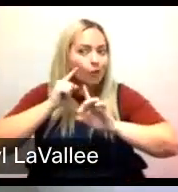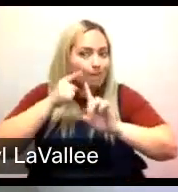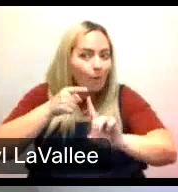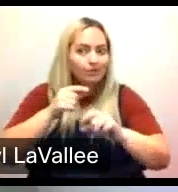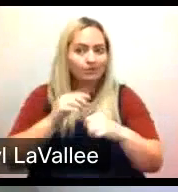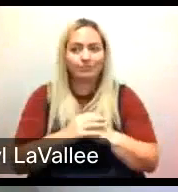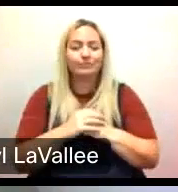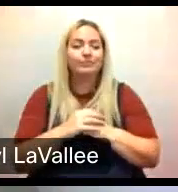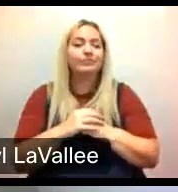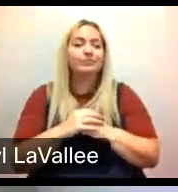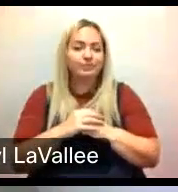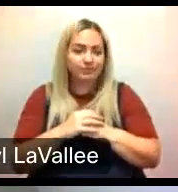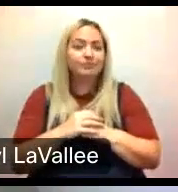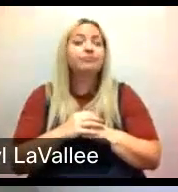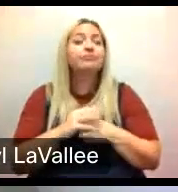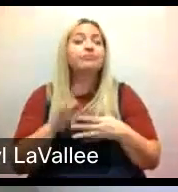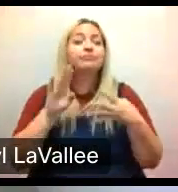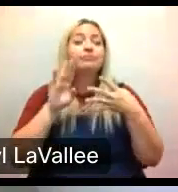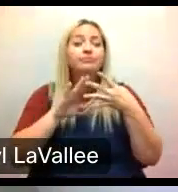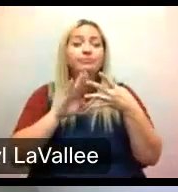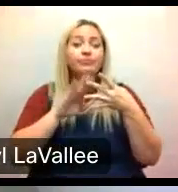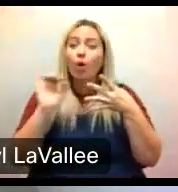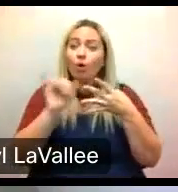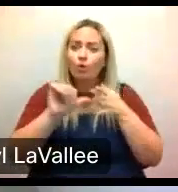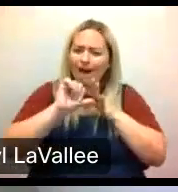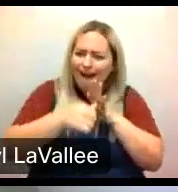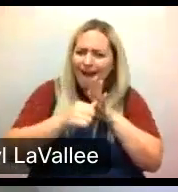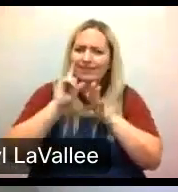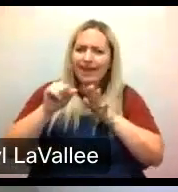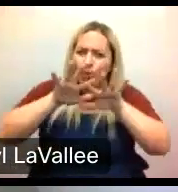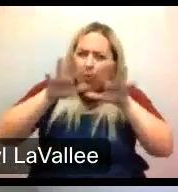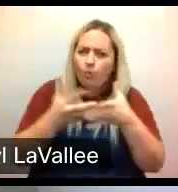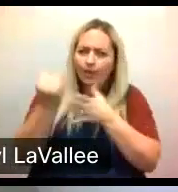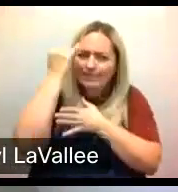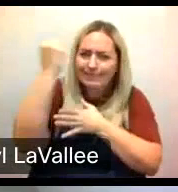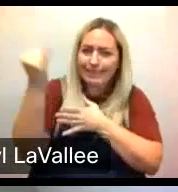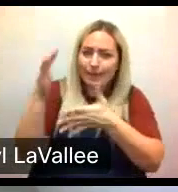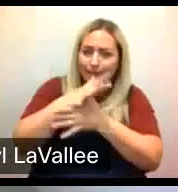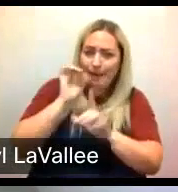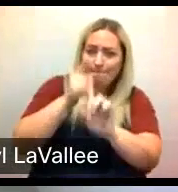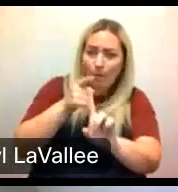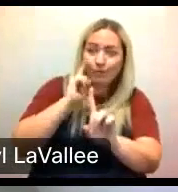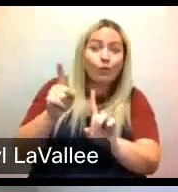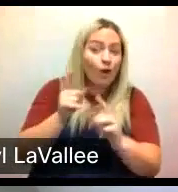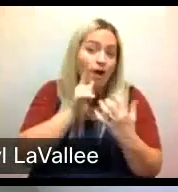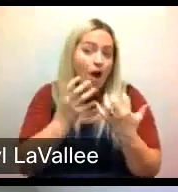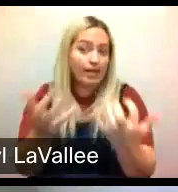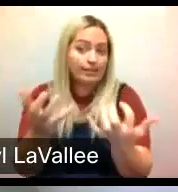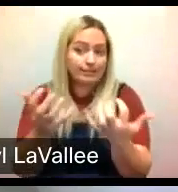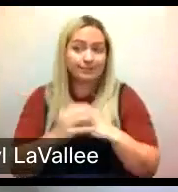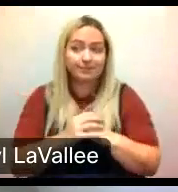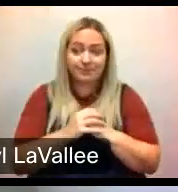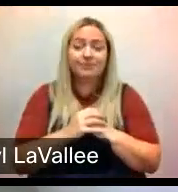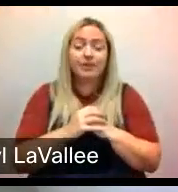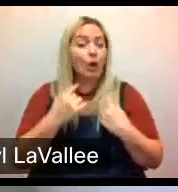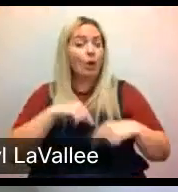source. Summarizing can also help us to highlight the overall idea and main points for an audience. So when we are